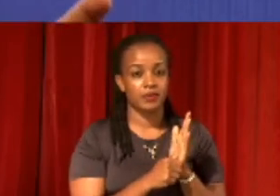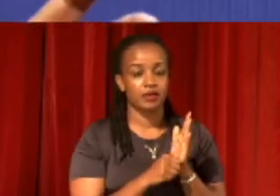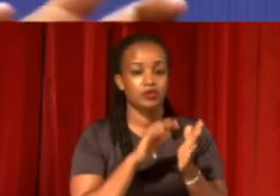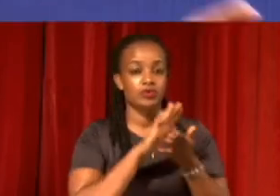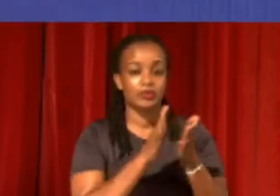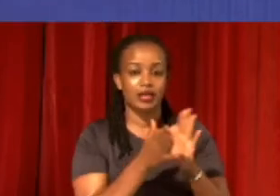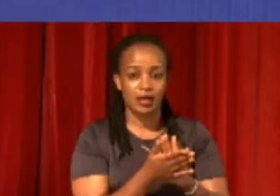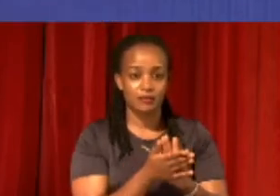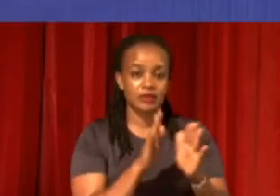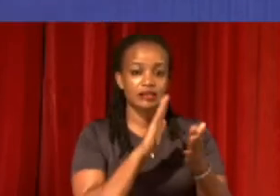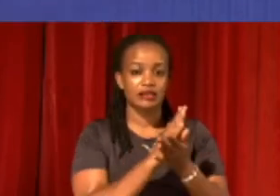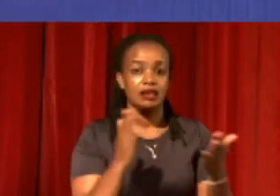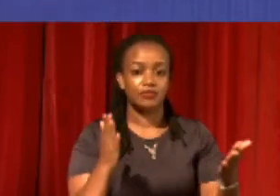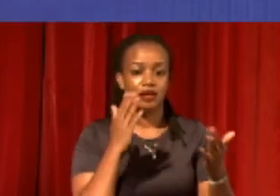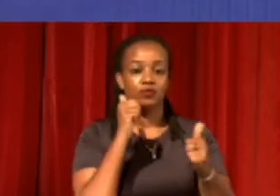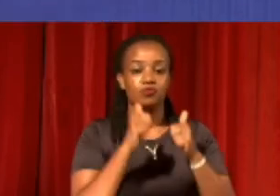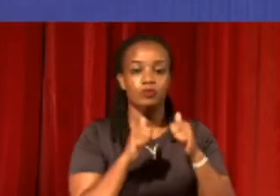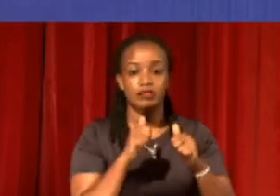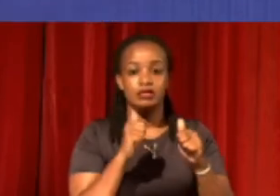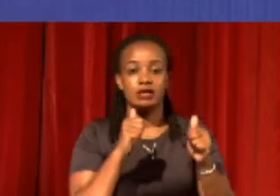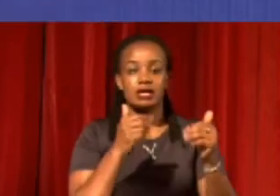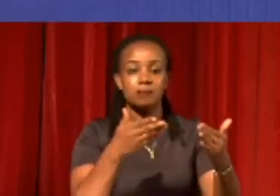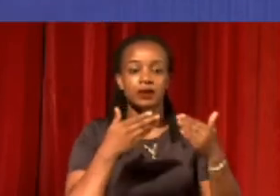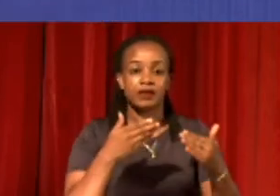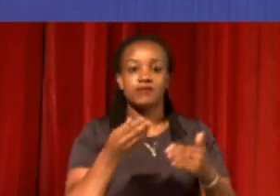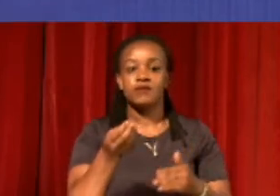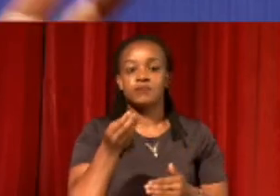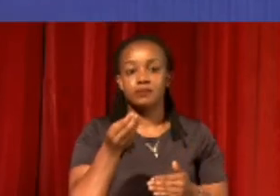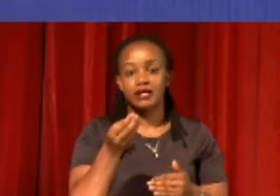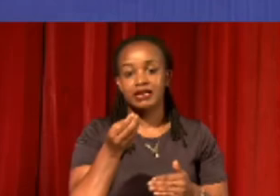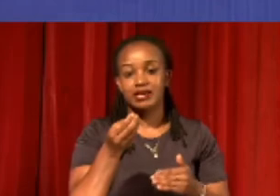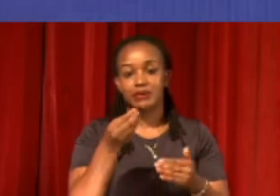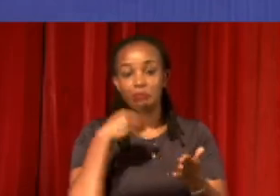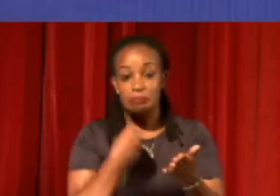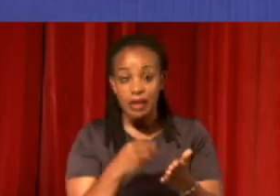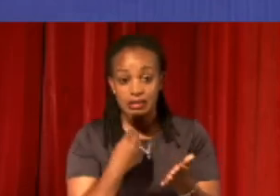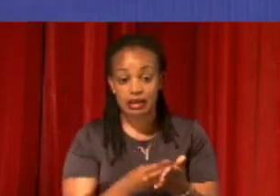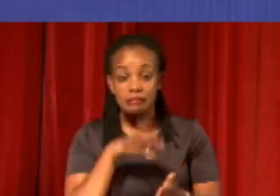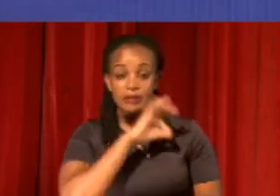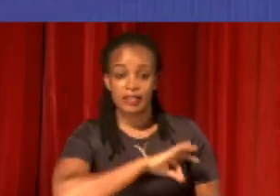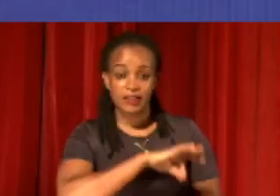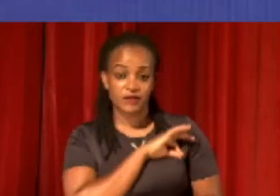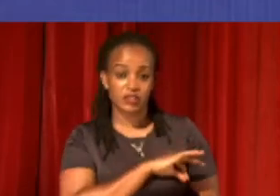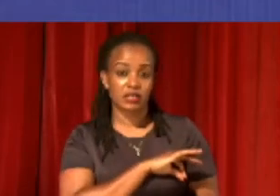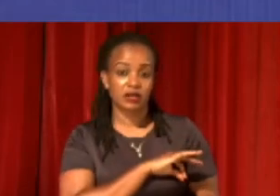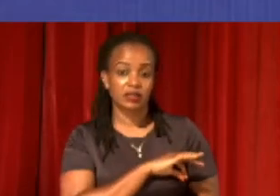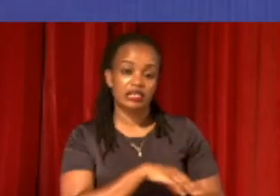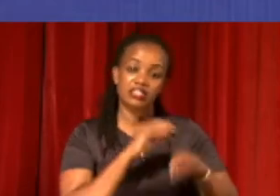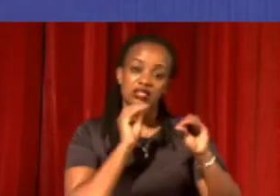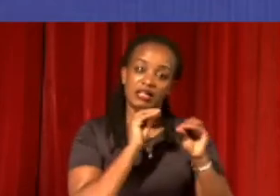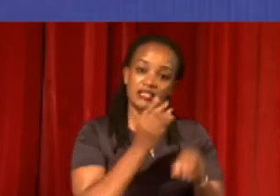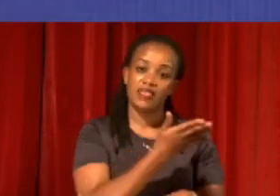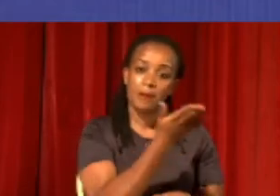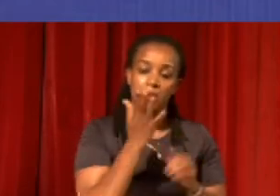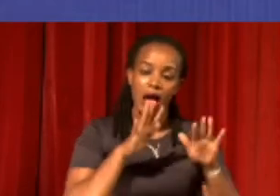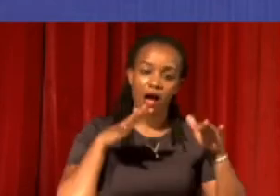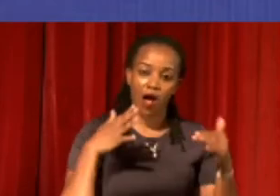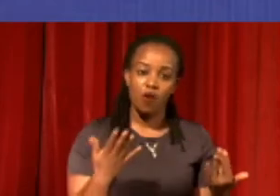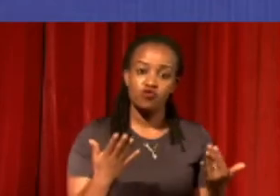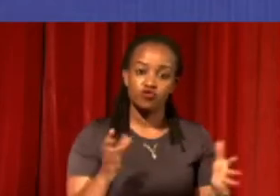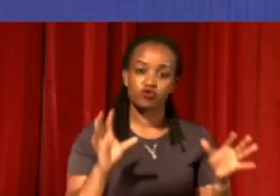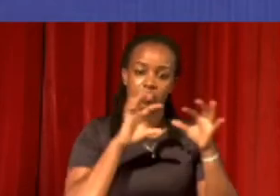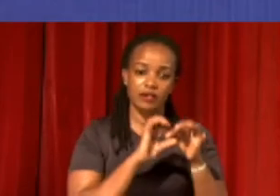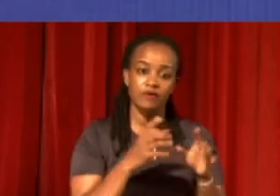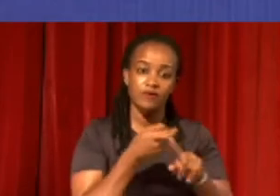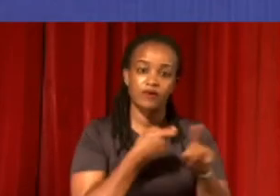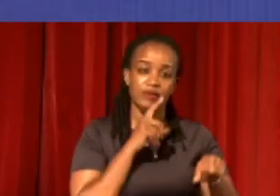something that can put food on table for the artist. So they can monetize that talent, teach them how to be able to link from when they